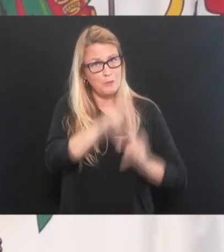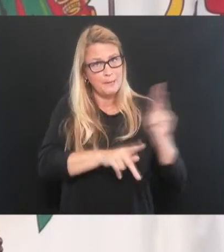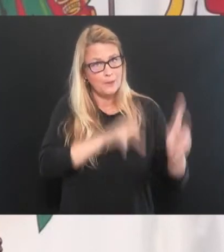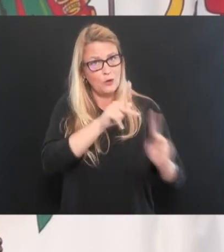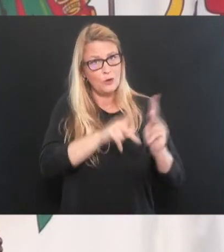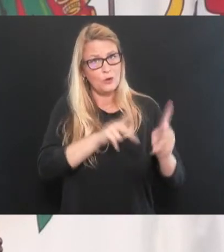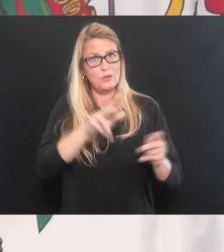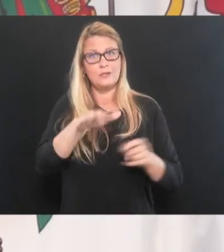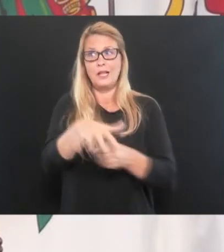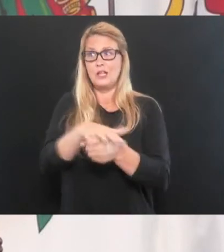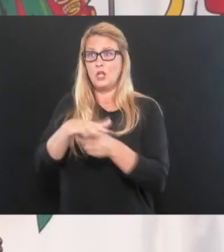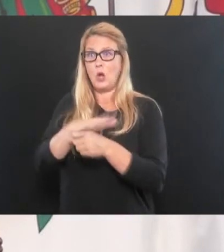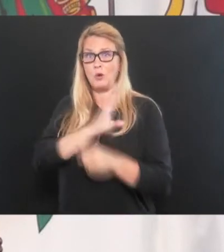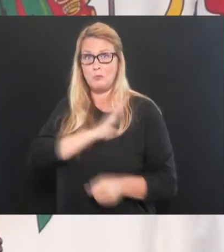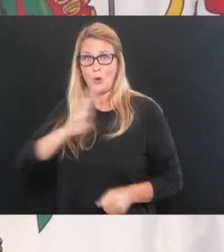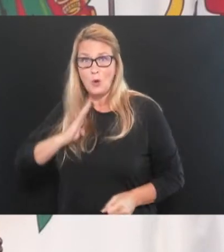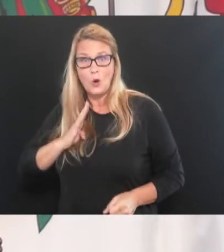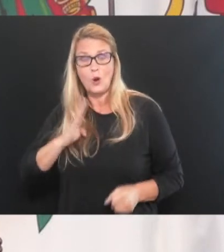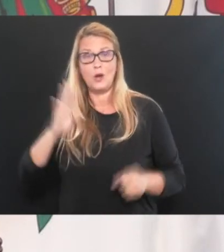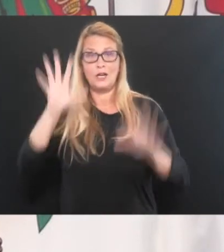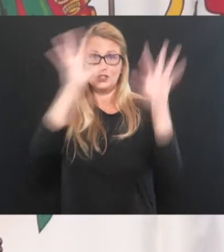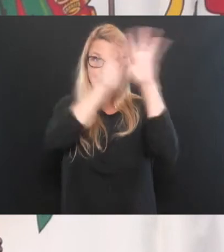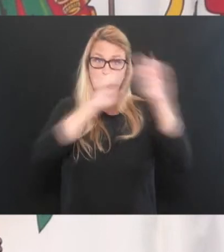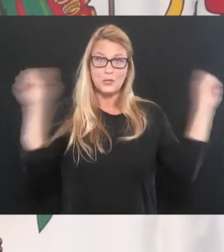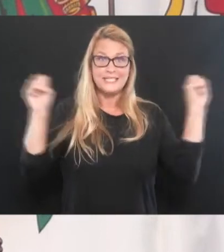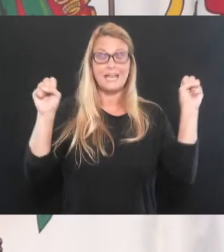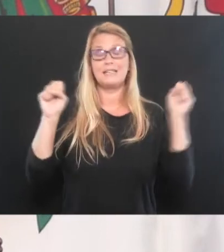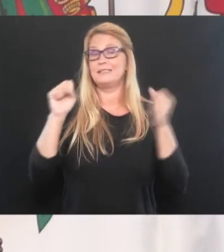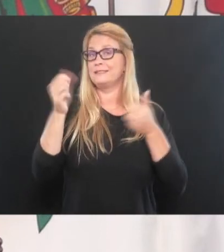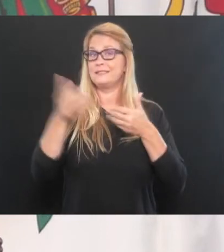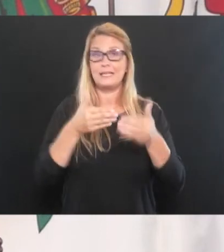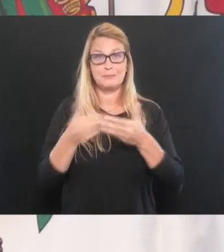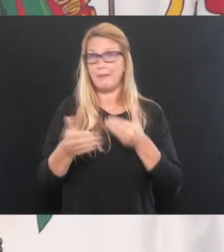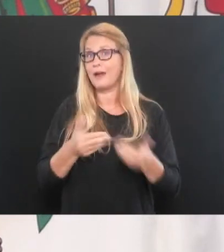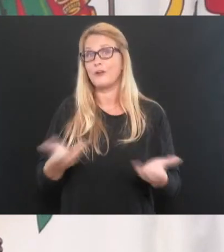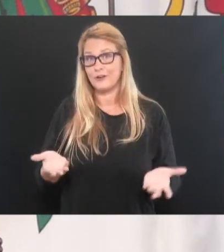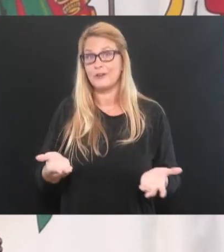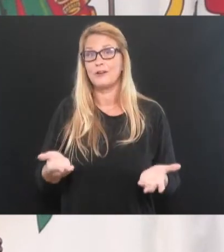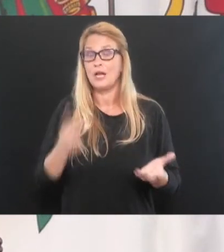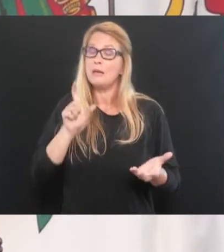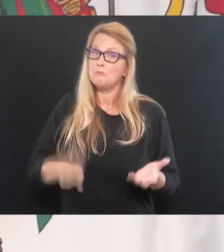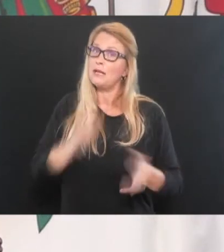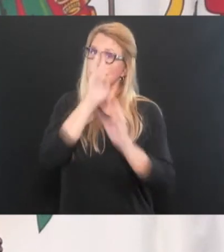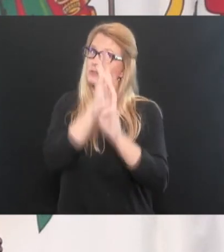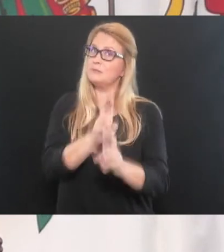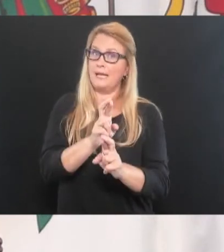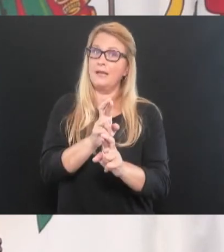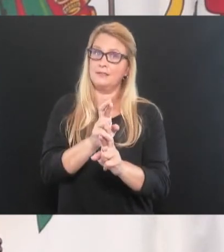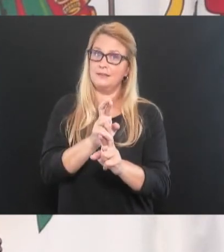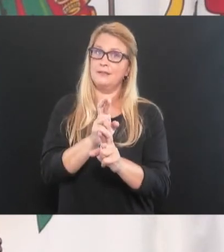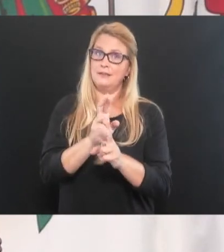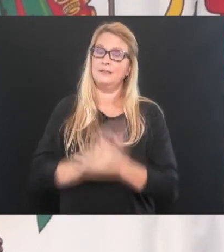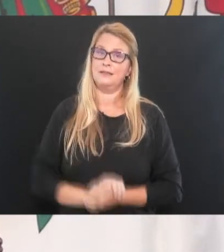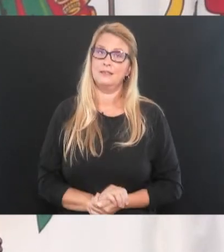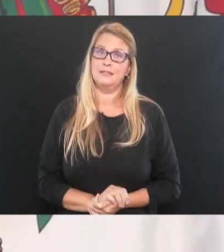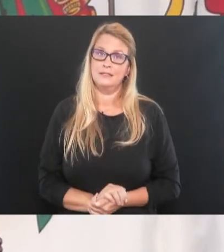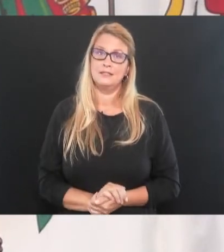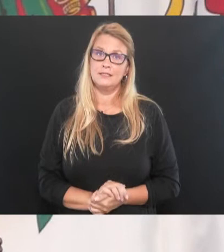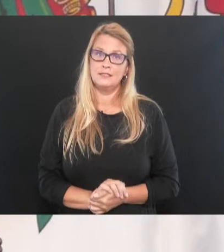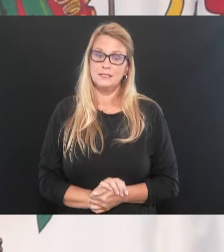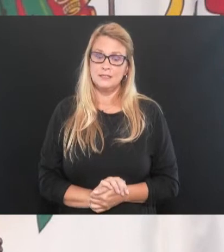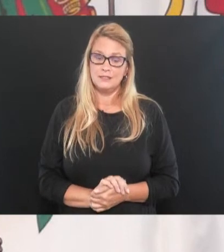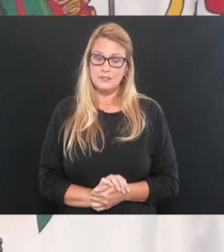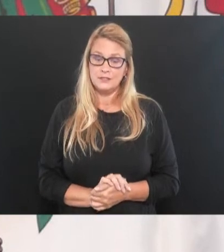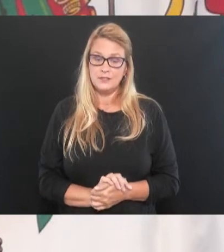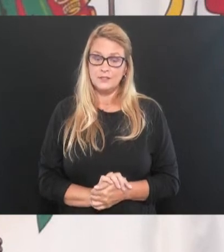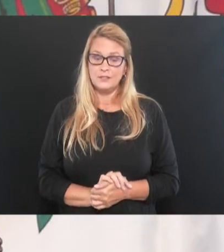our boards or it be our superintendents or whomever it may be. We need to be absolutely respectful of what they're